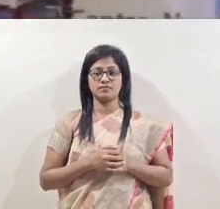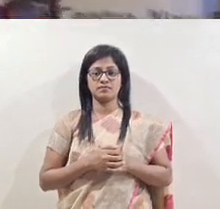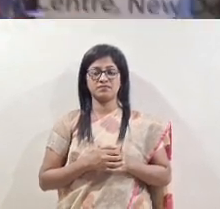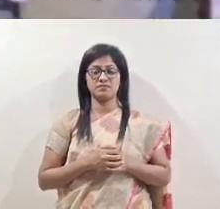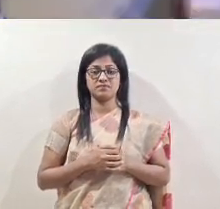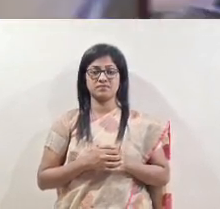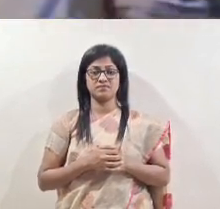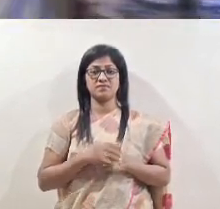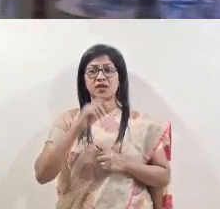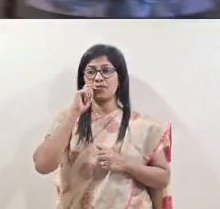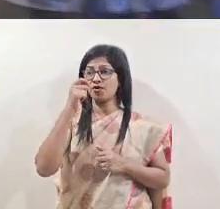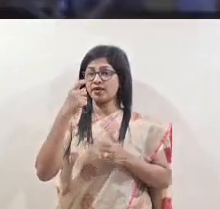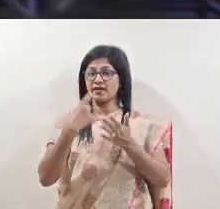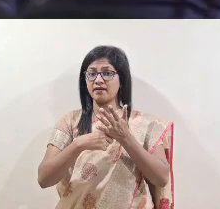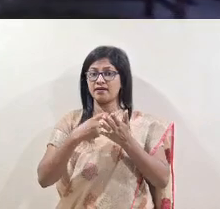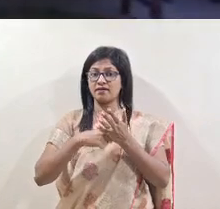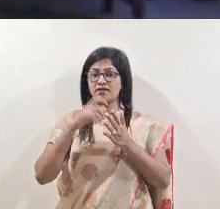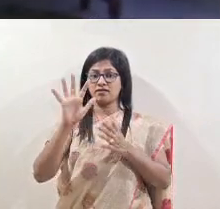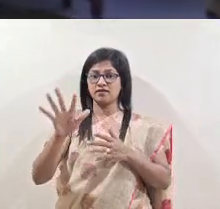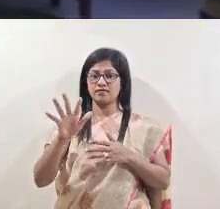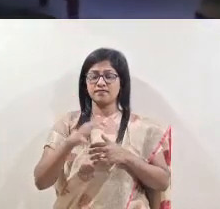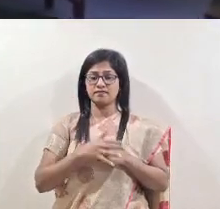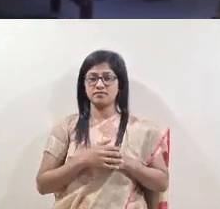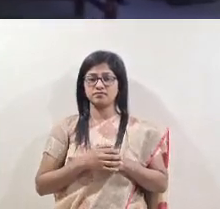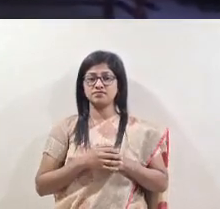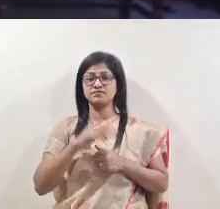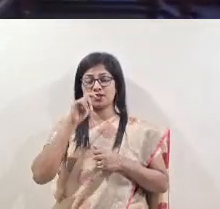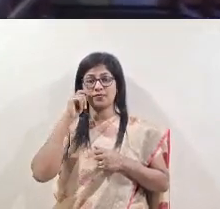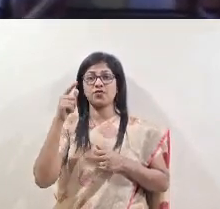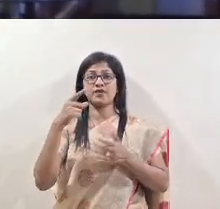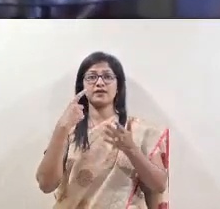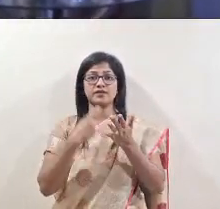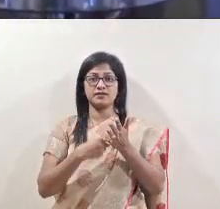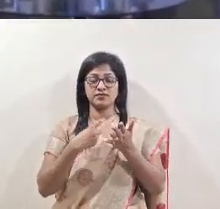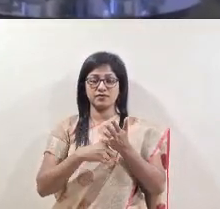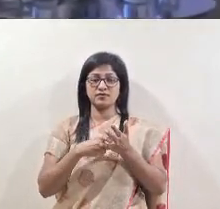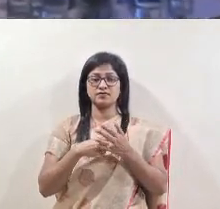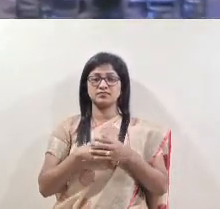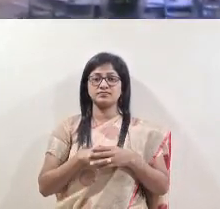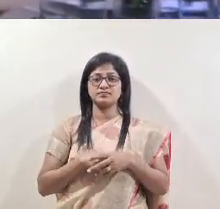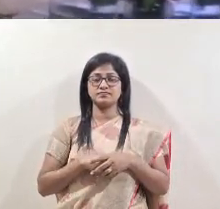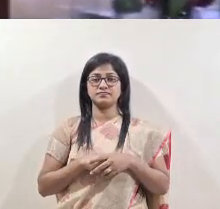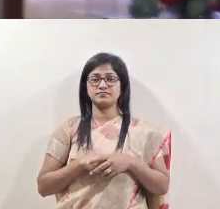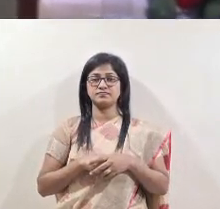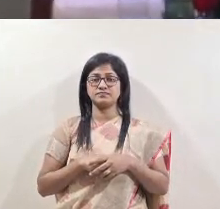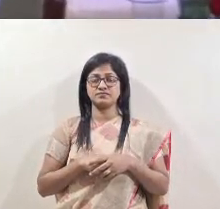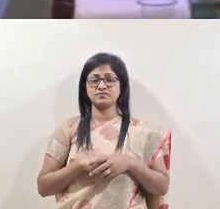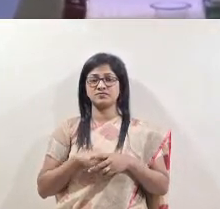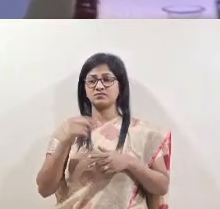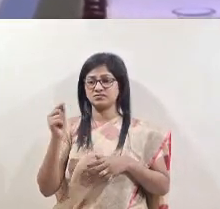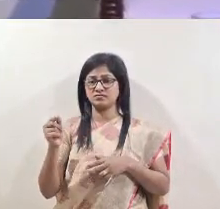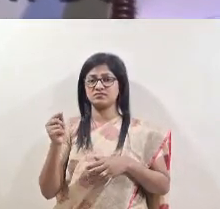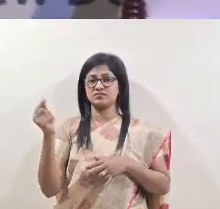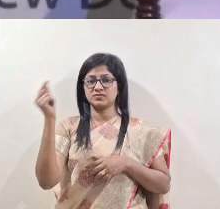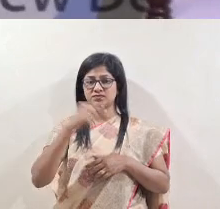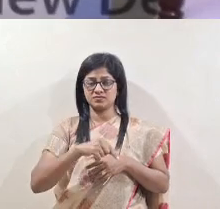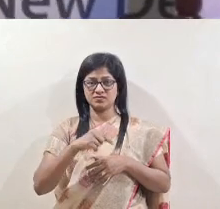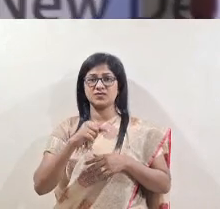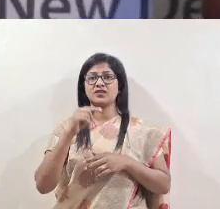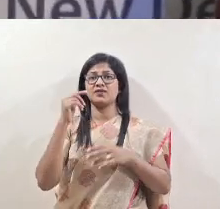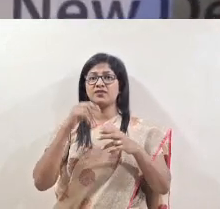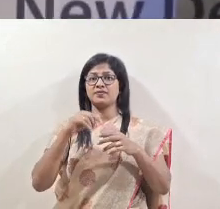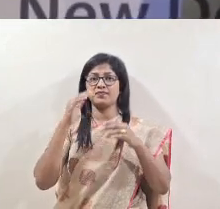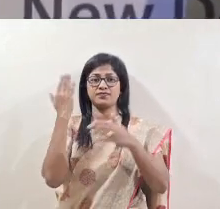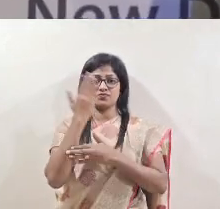Do we have Mr. Rohit here? Mr. Rohit is supposed to present his work